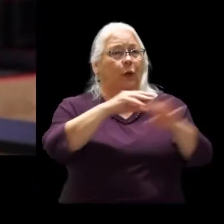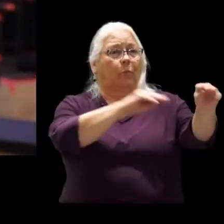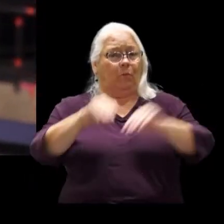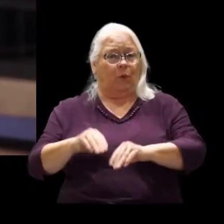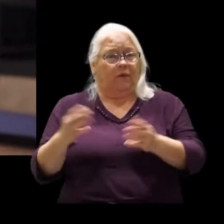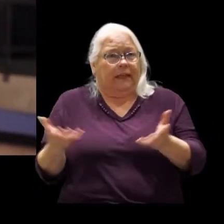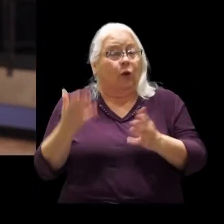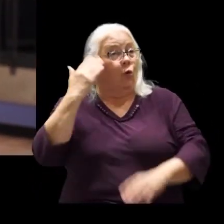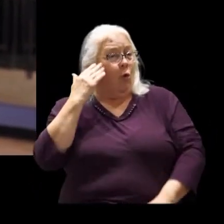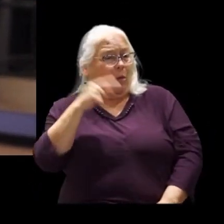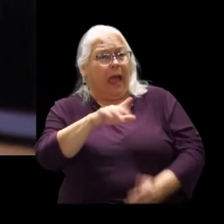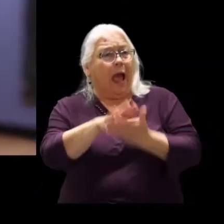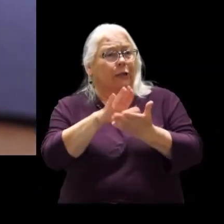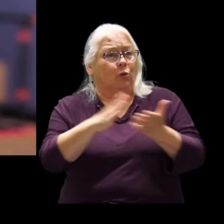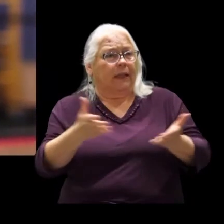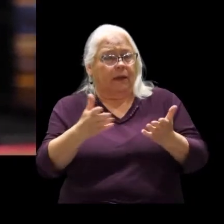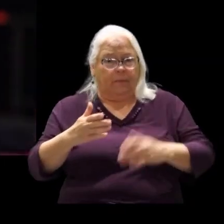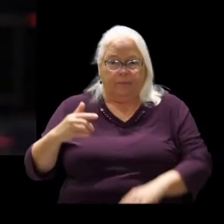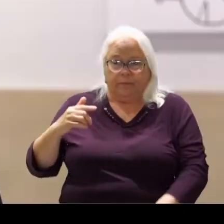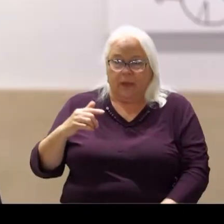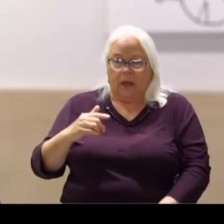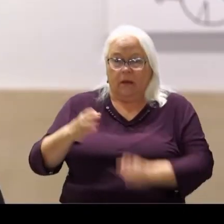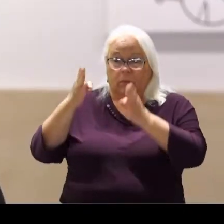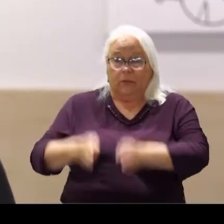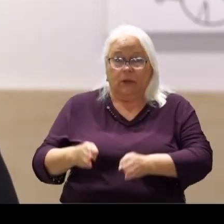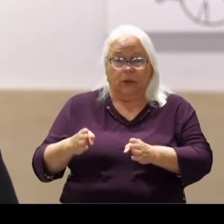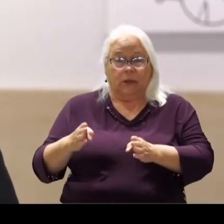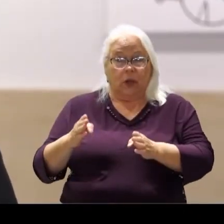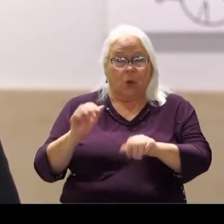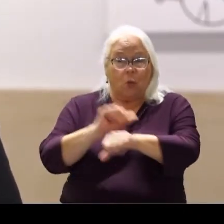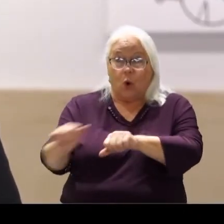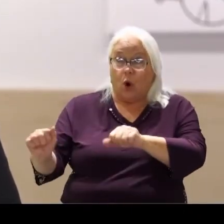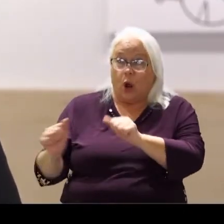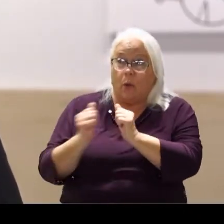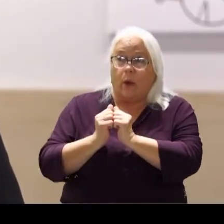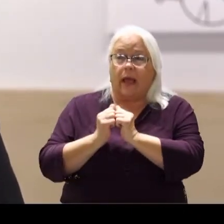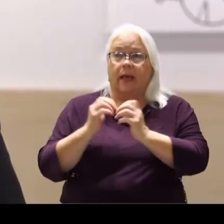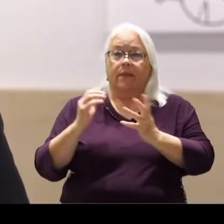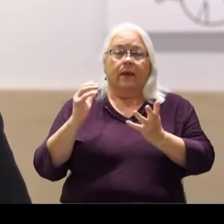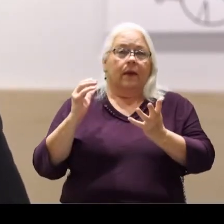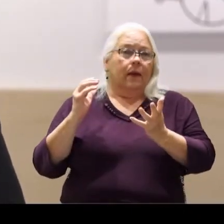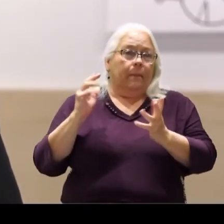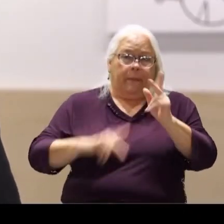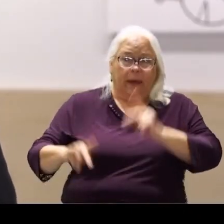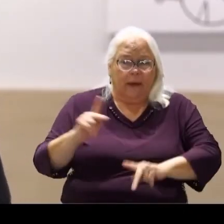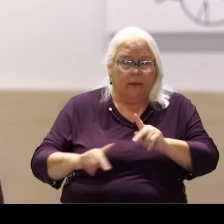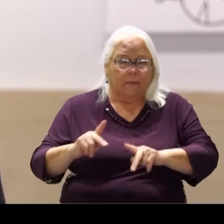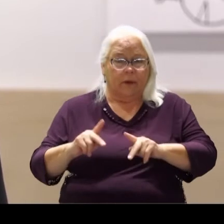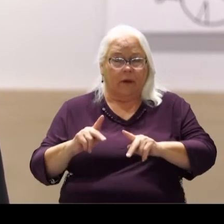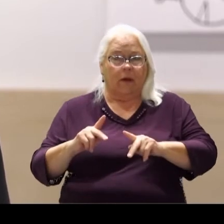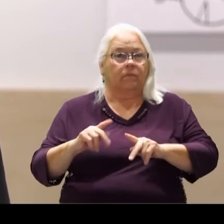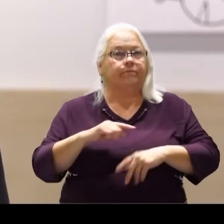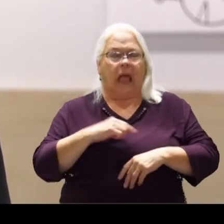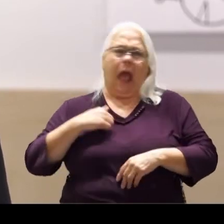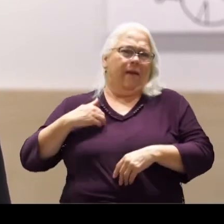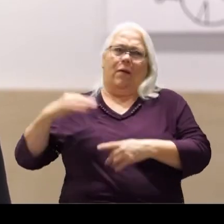with our family, knowing that this school was here. As an aspiring artist with ability to work with a variety of people